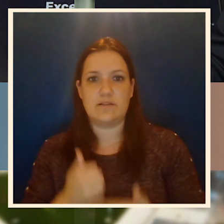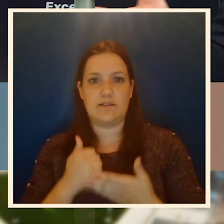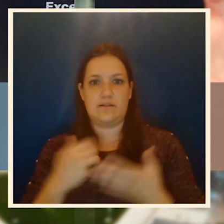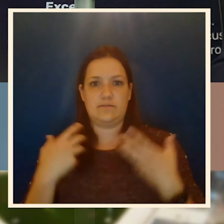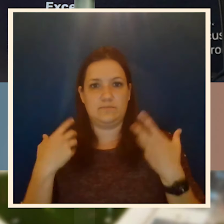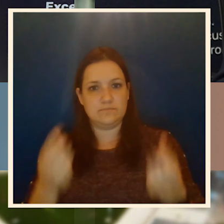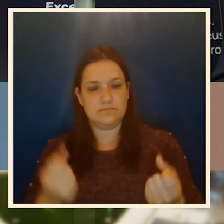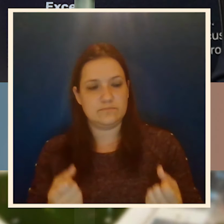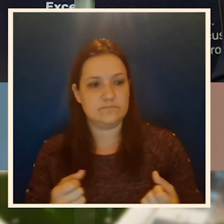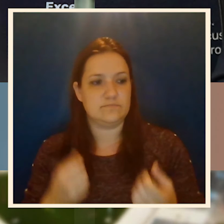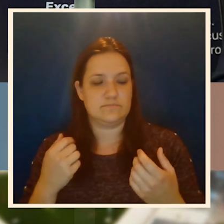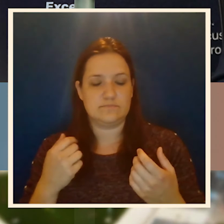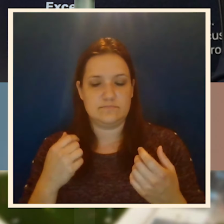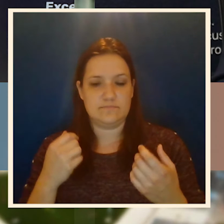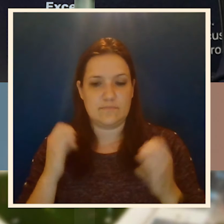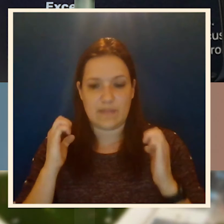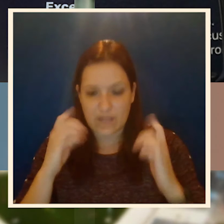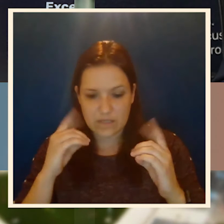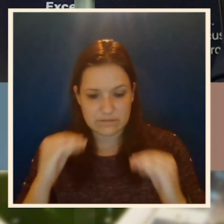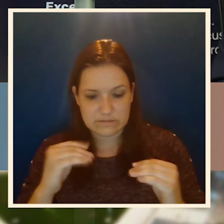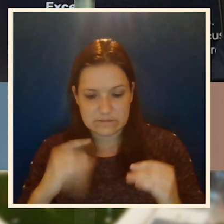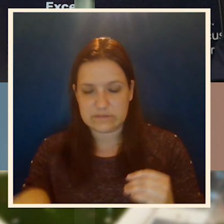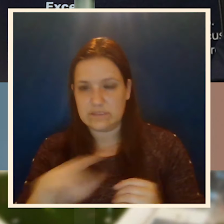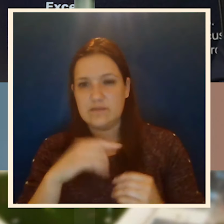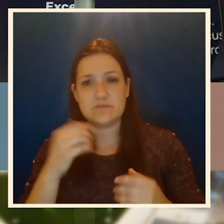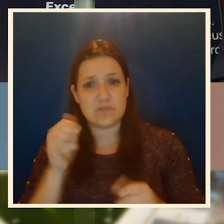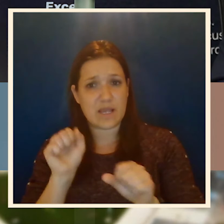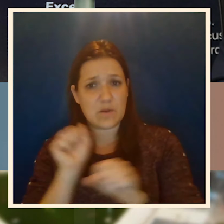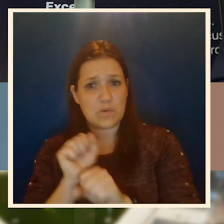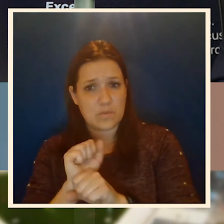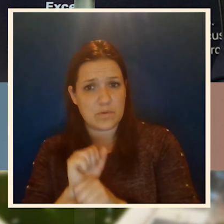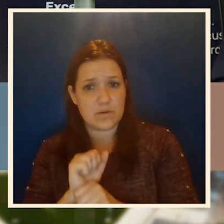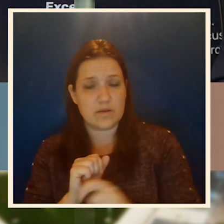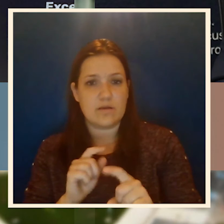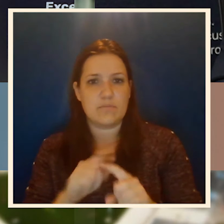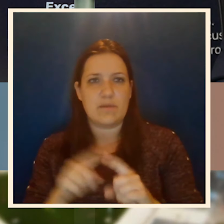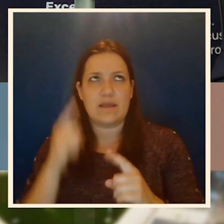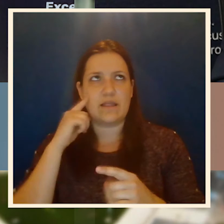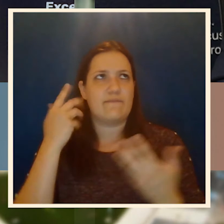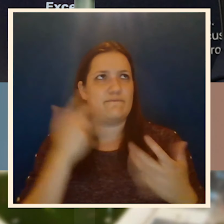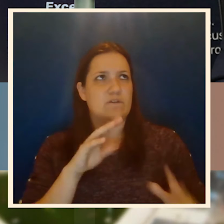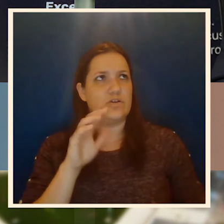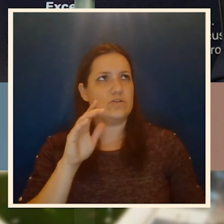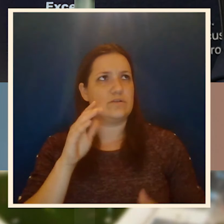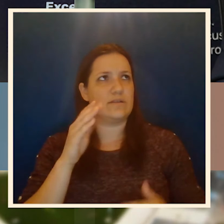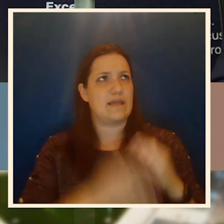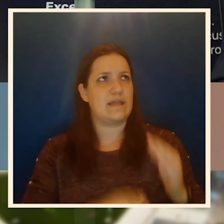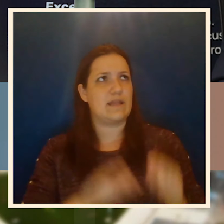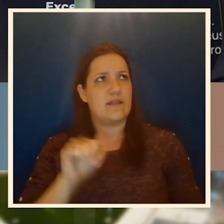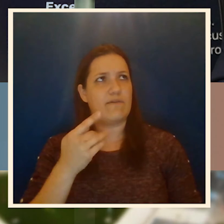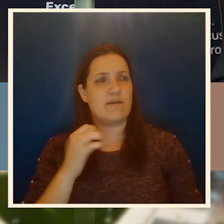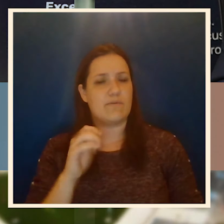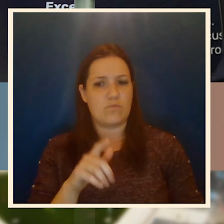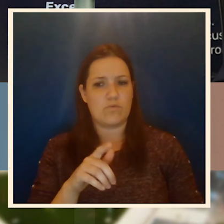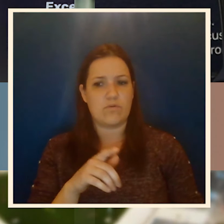educated while they could come to work. So that ended, I think, in late April.